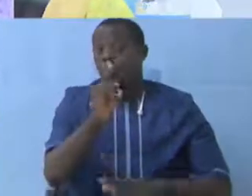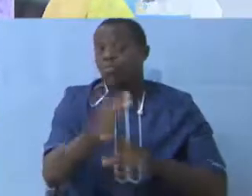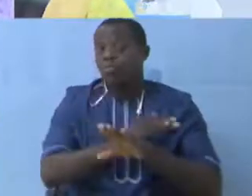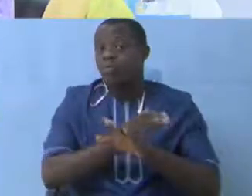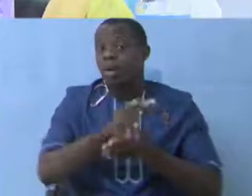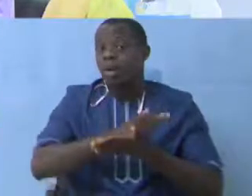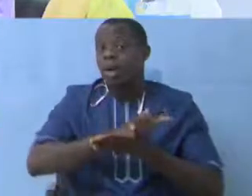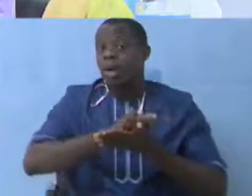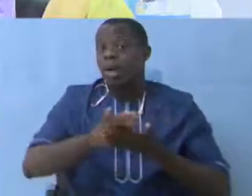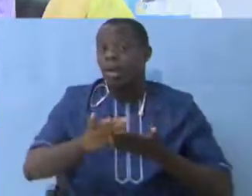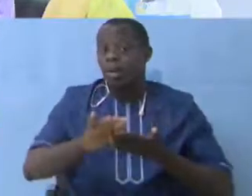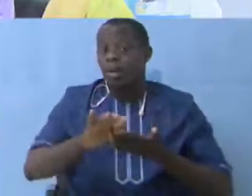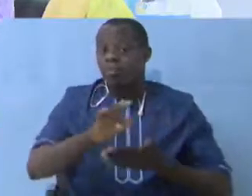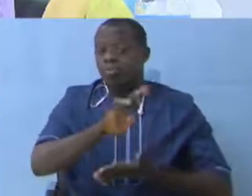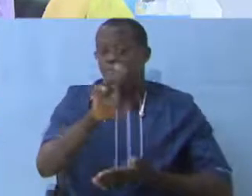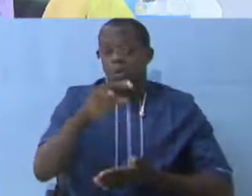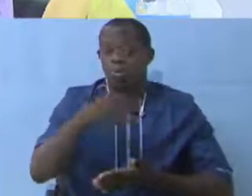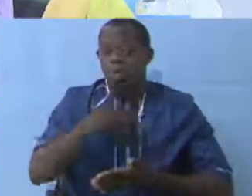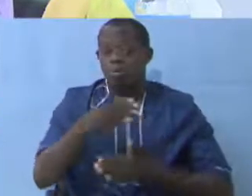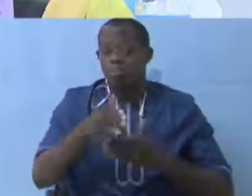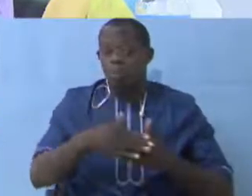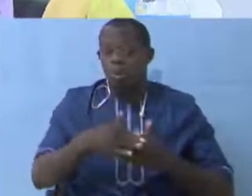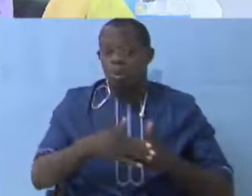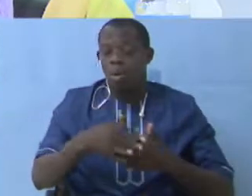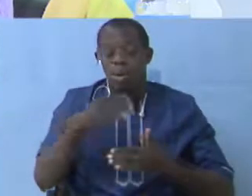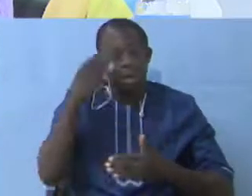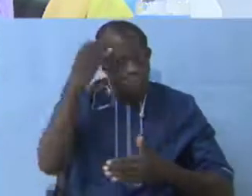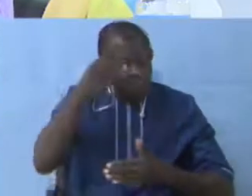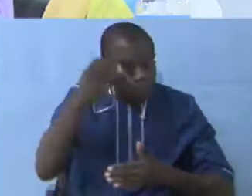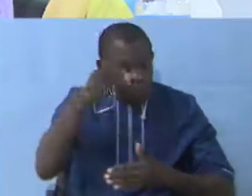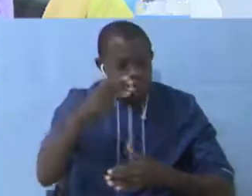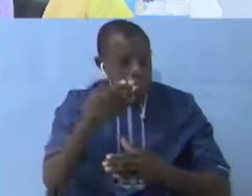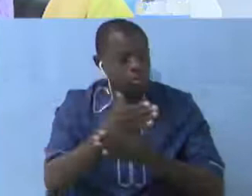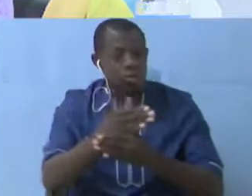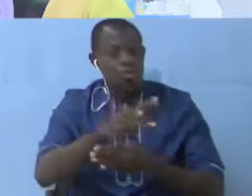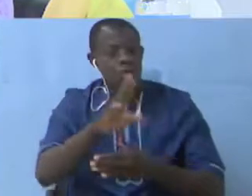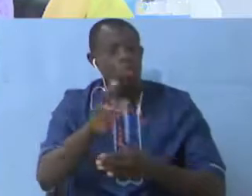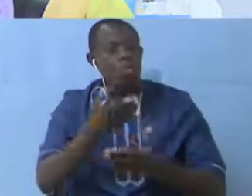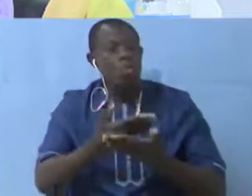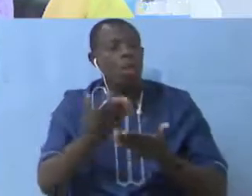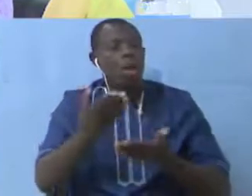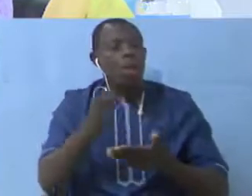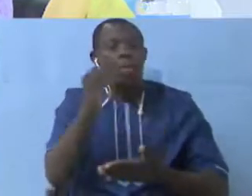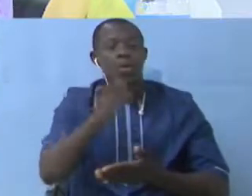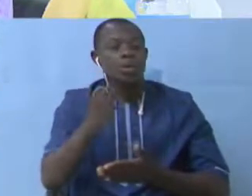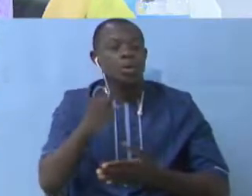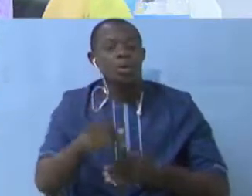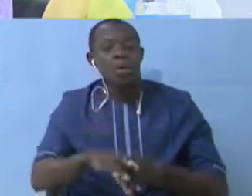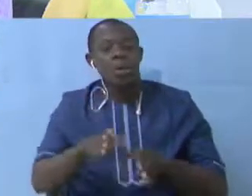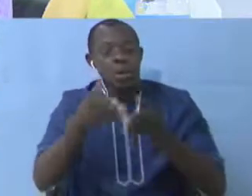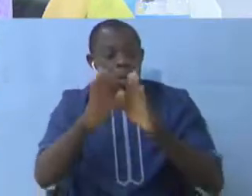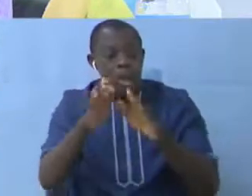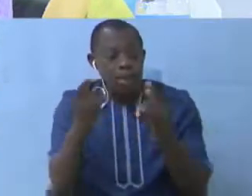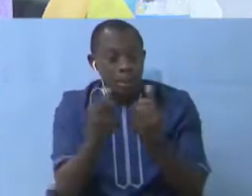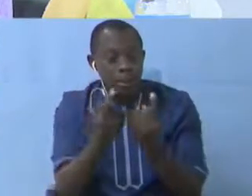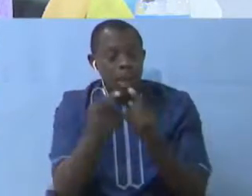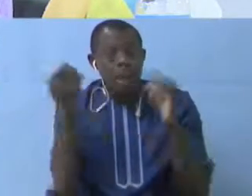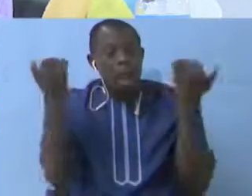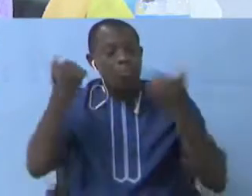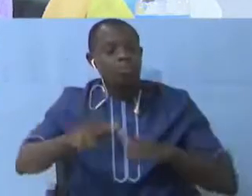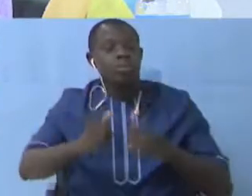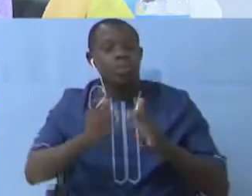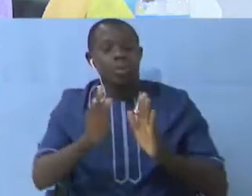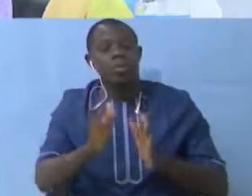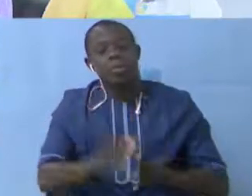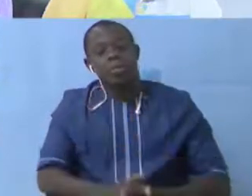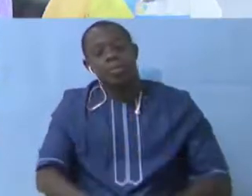they didn't want a lot of noise because the nature of the case. ndax itamit nag mujjee wax nañ la bëgguñ coow lu bari ndek mbir mi ni mu